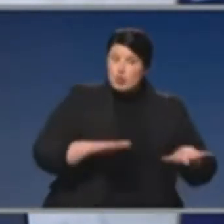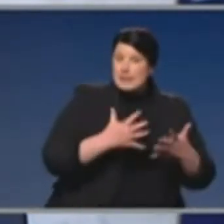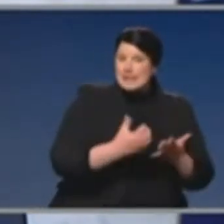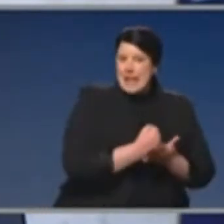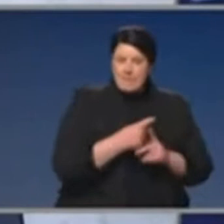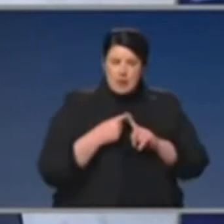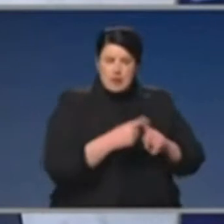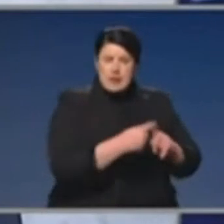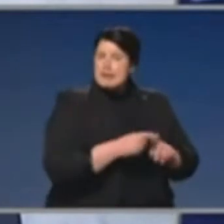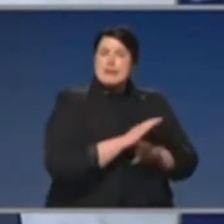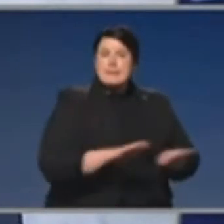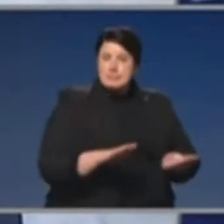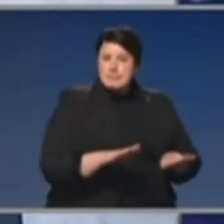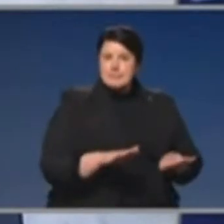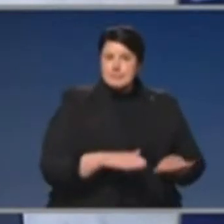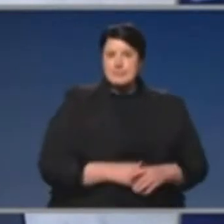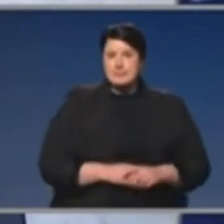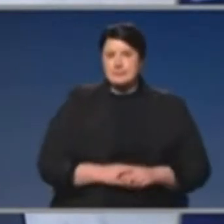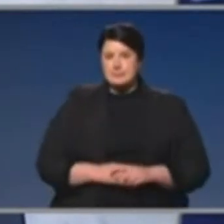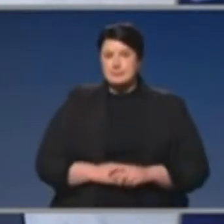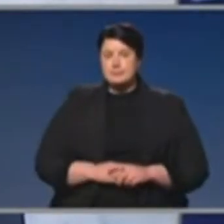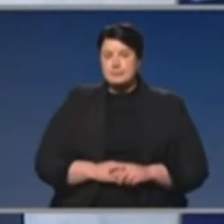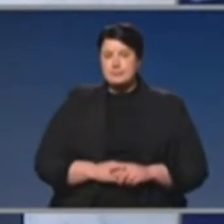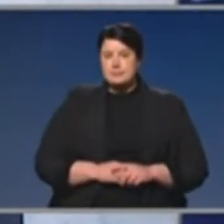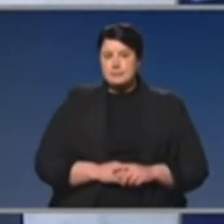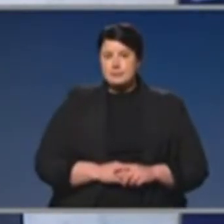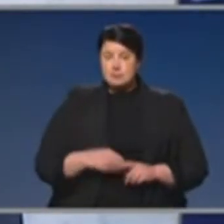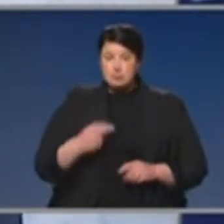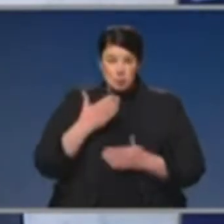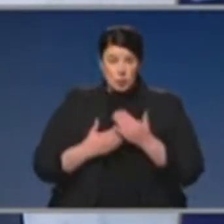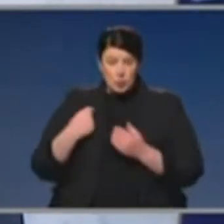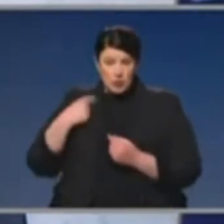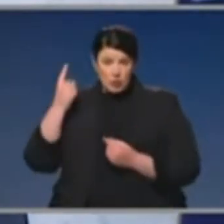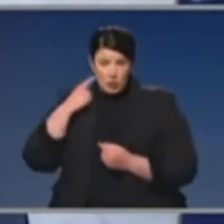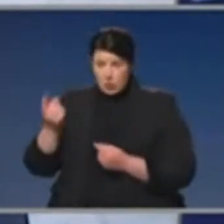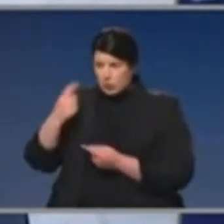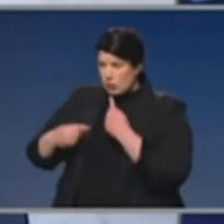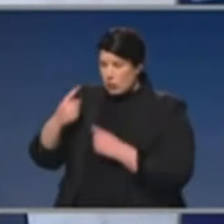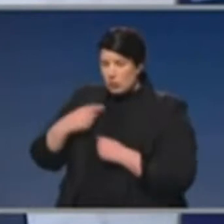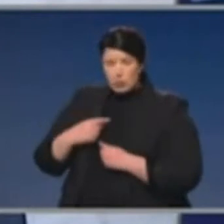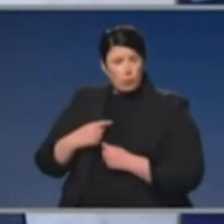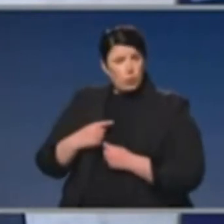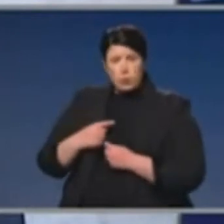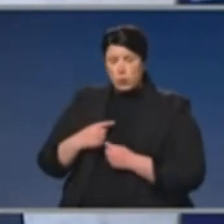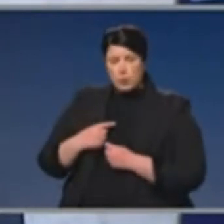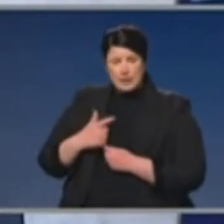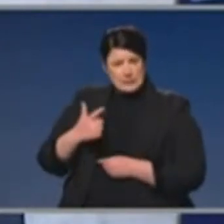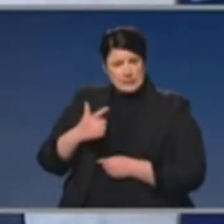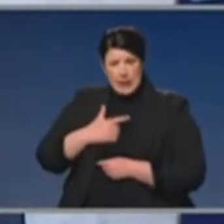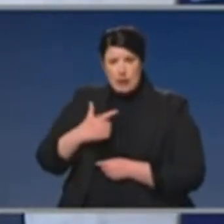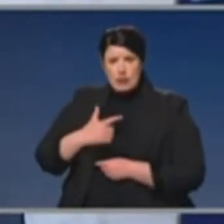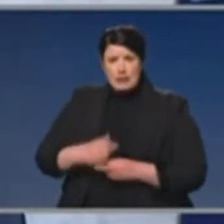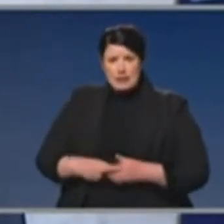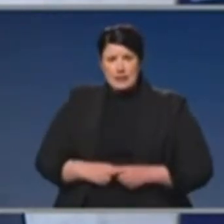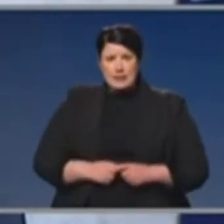The stories that we hear from our investigators are quite overwhelming, and the attacks now